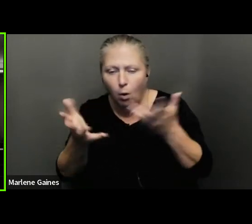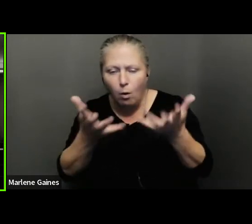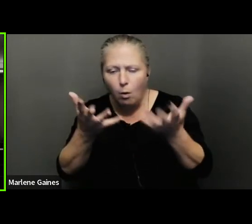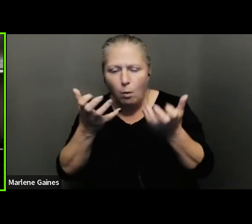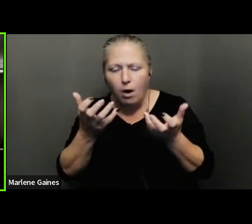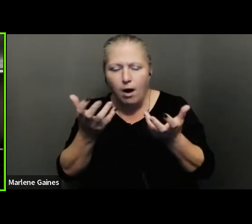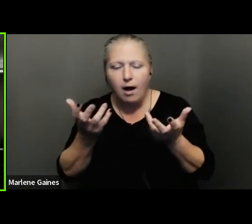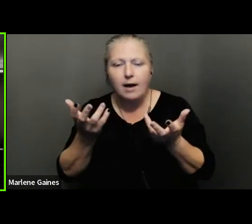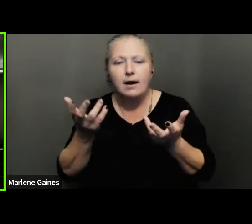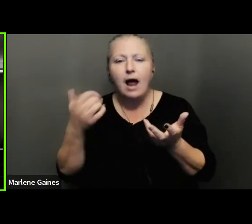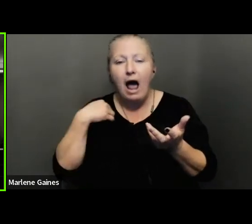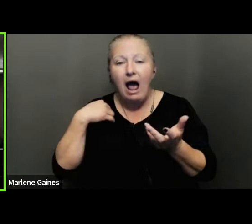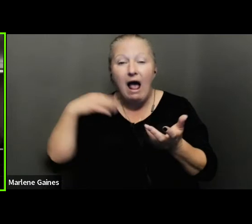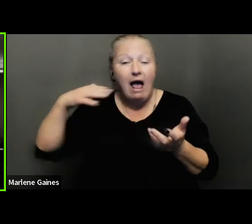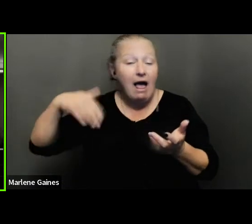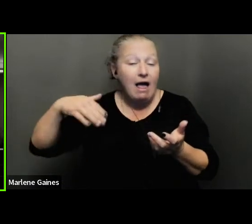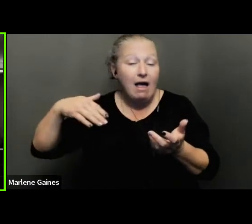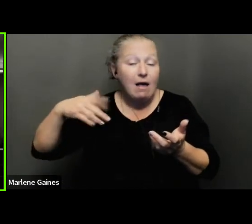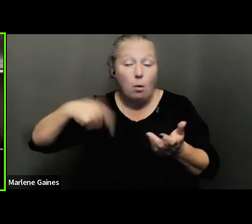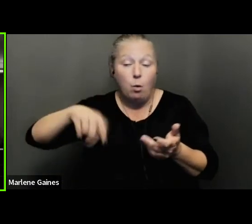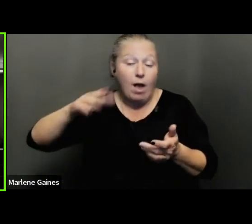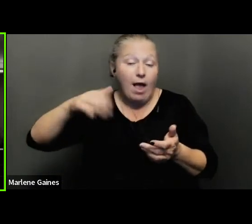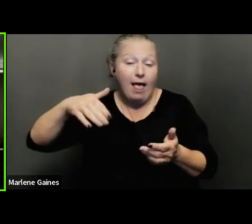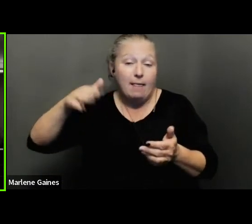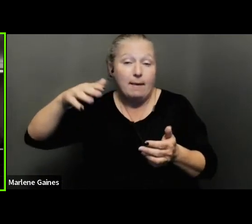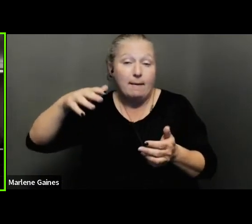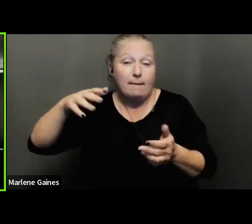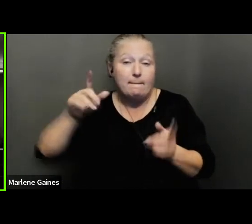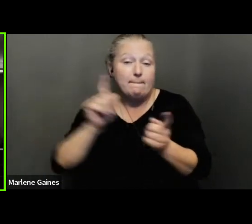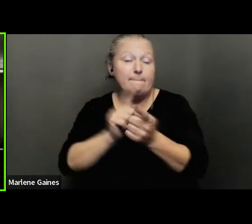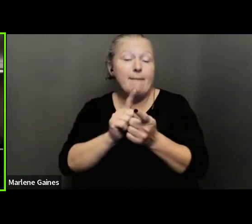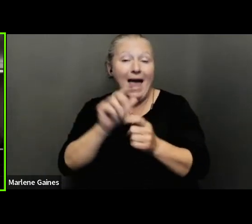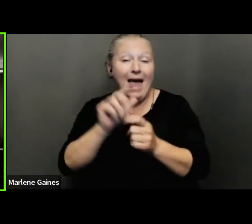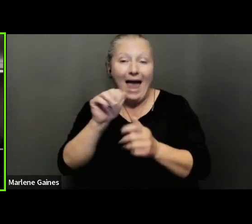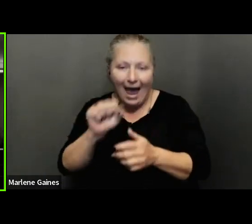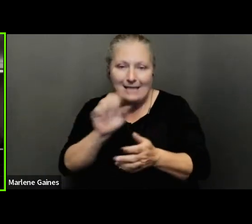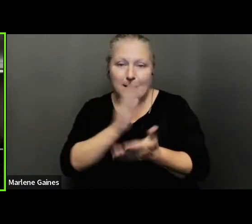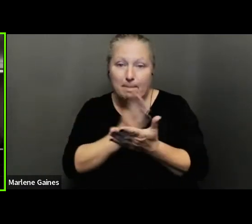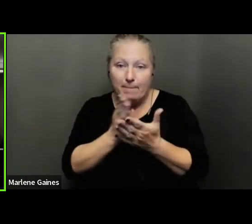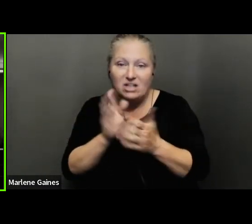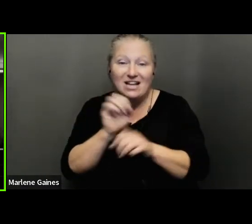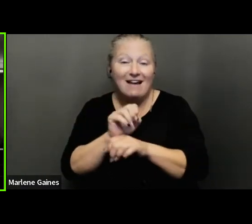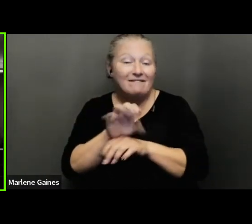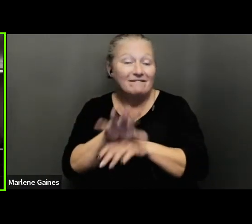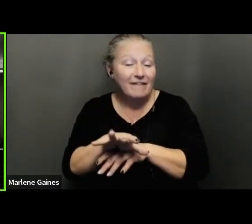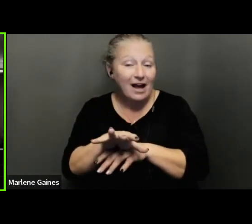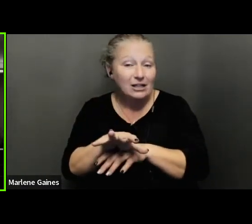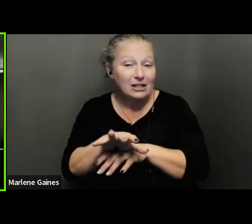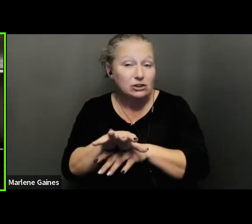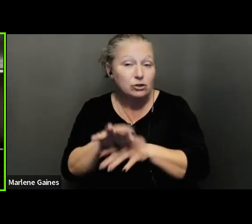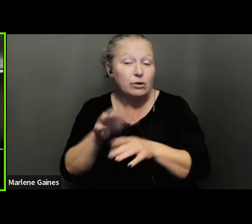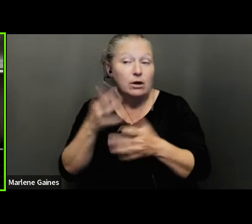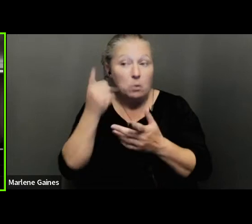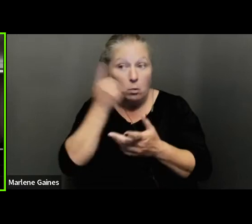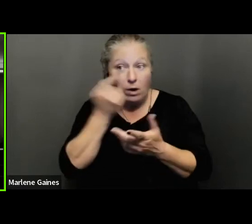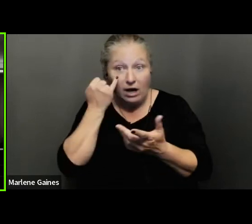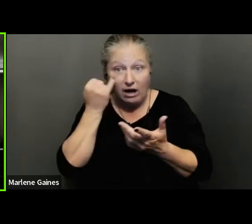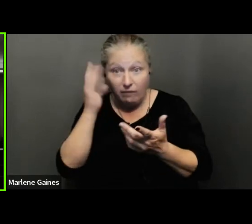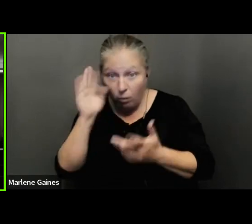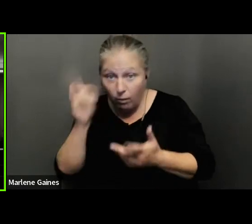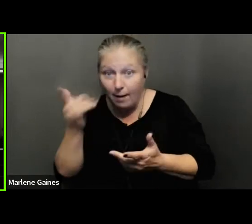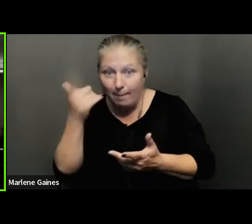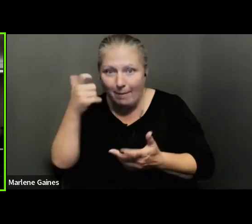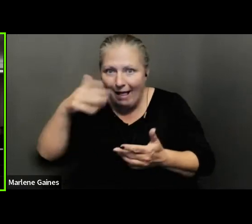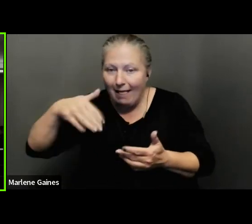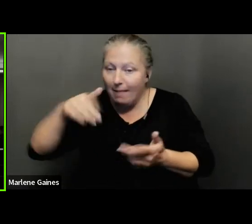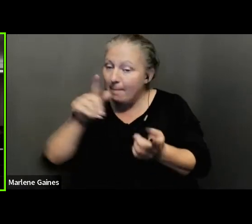that? We haven't met as a budget advisory. So I was wondering if we're going to, because we had not met